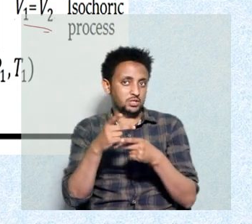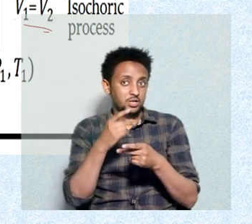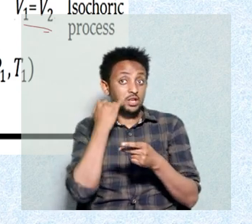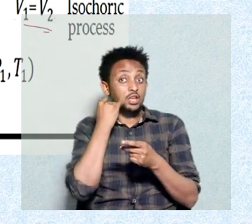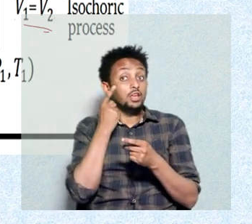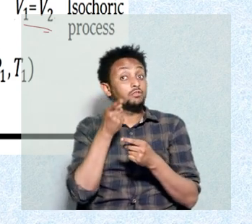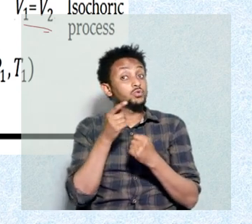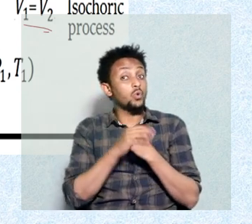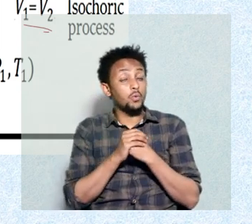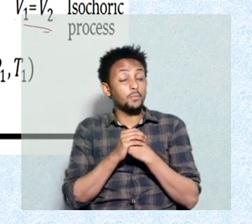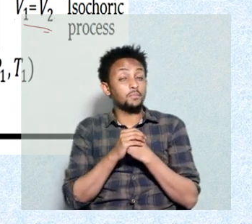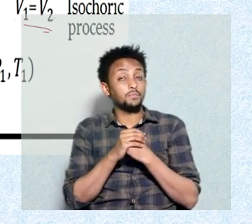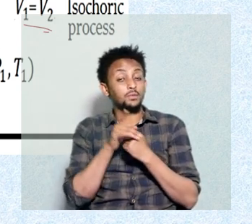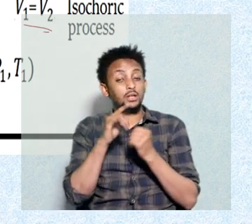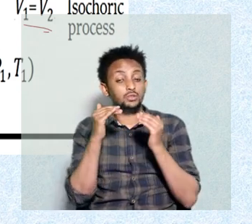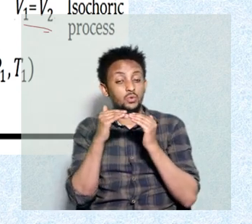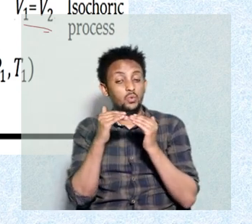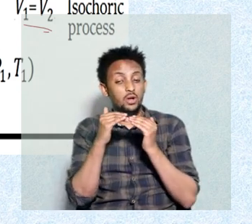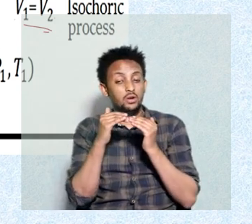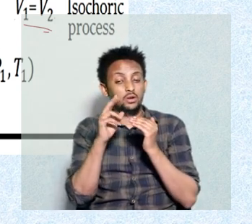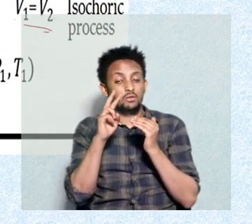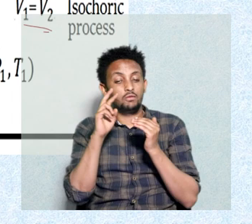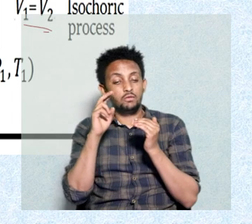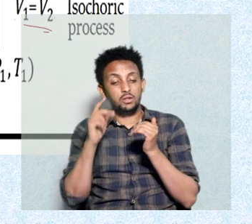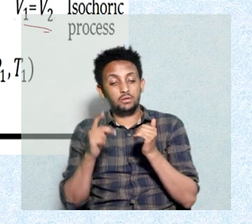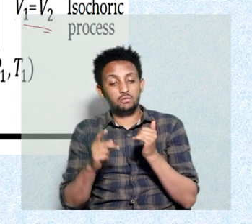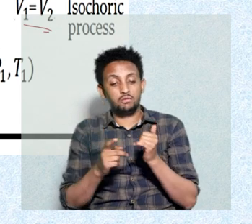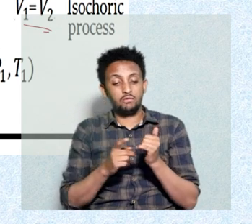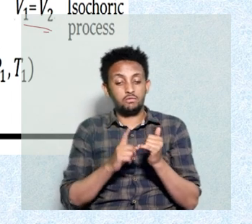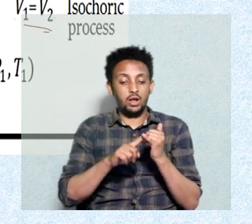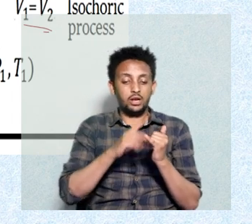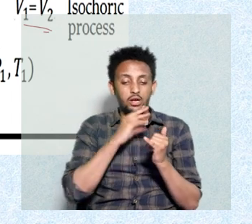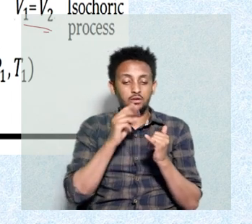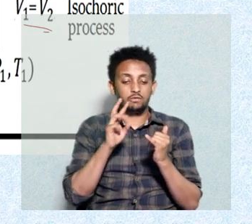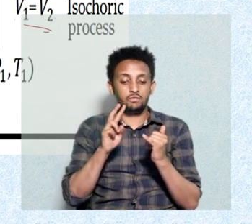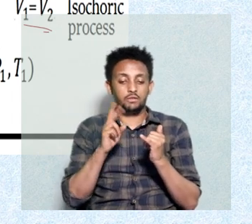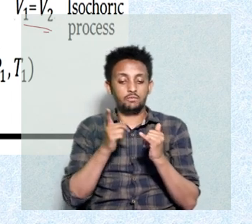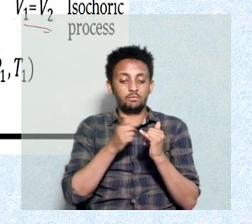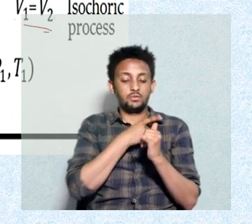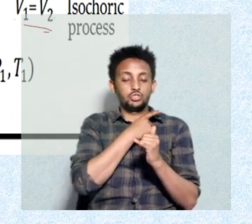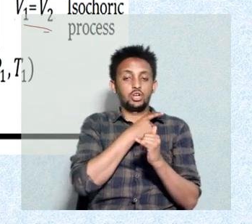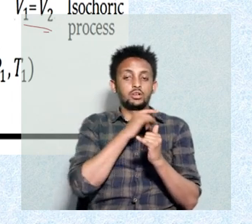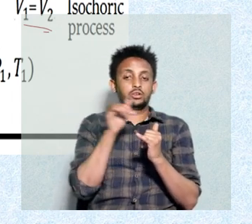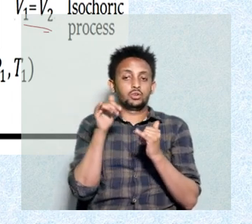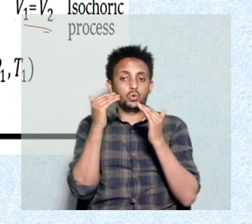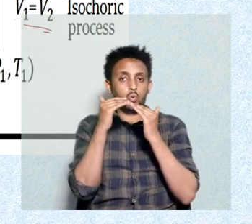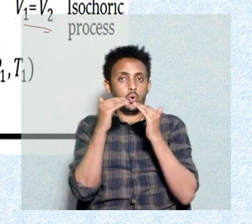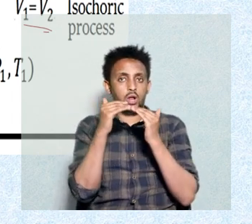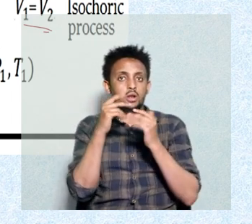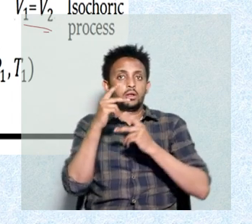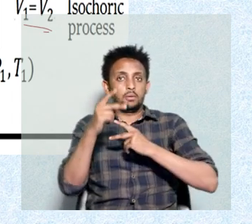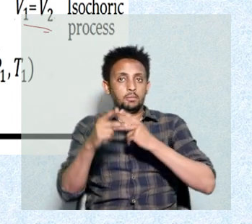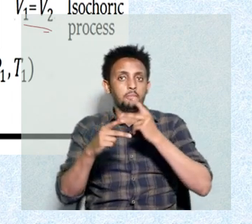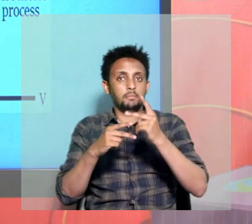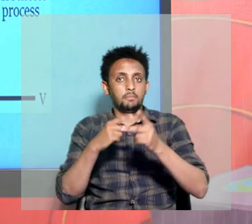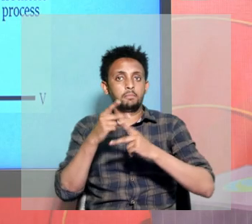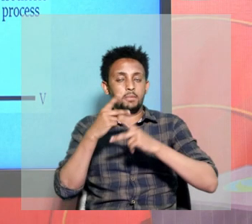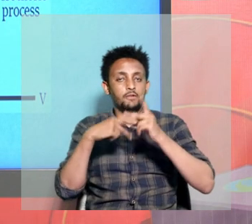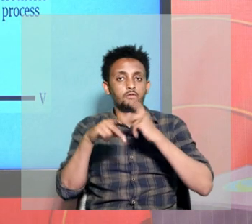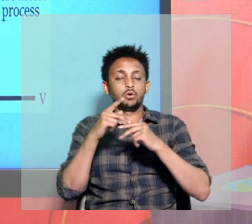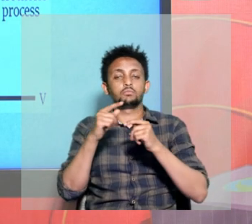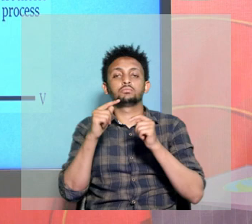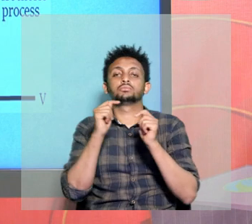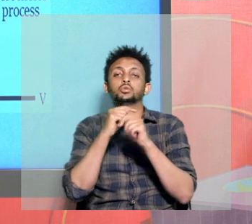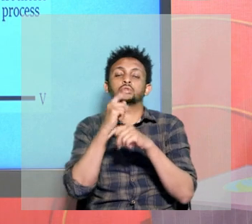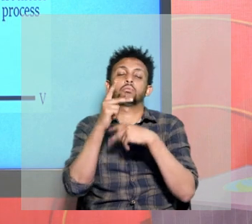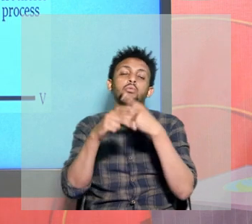so, since they are equal, V final minus V initial gives us zero. There is no mechanical work performed on